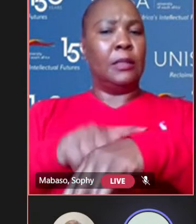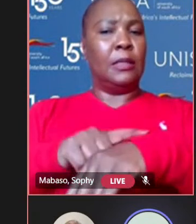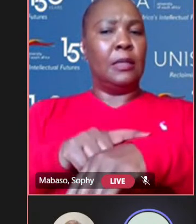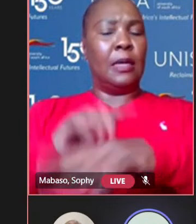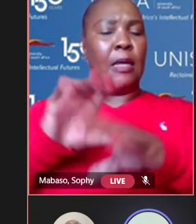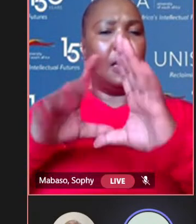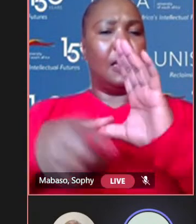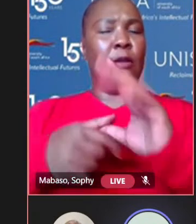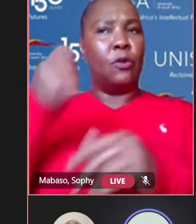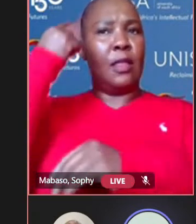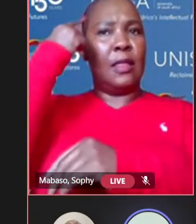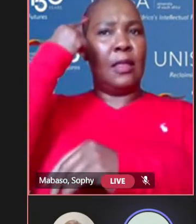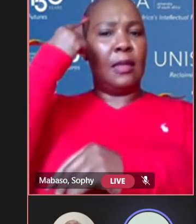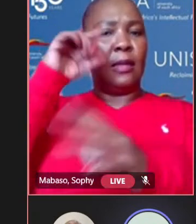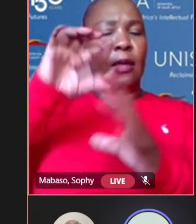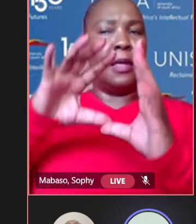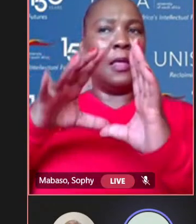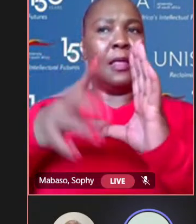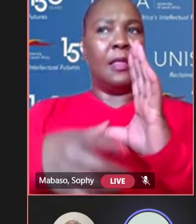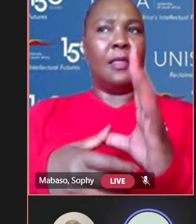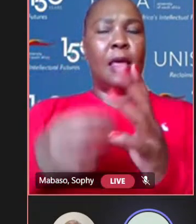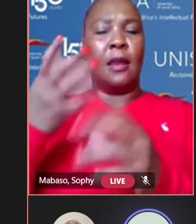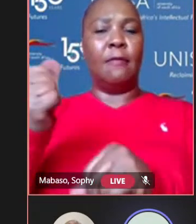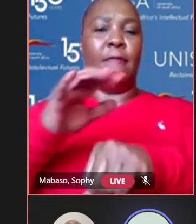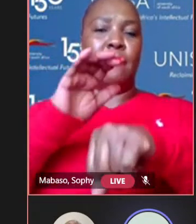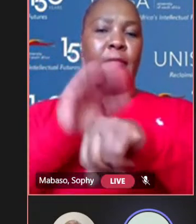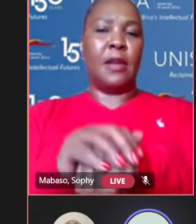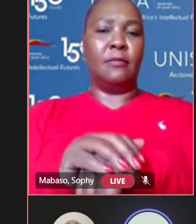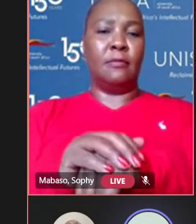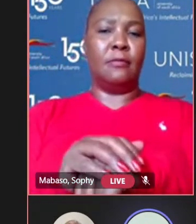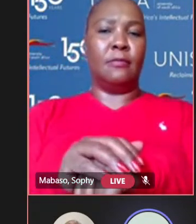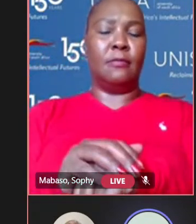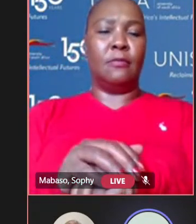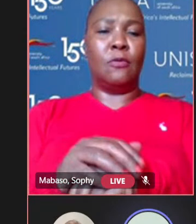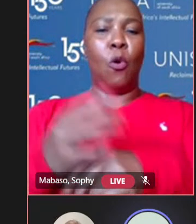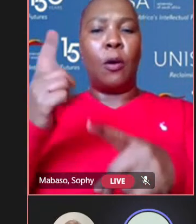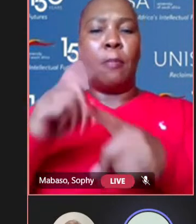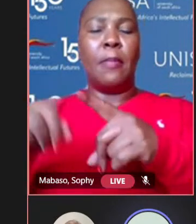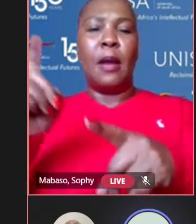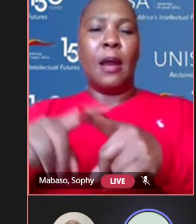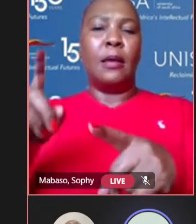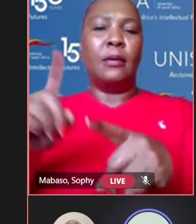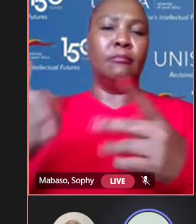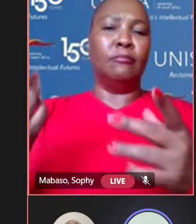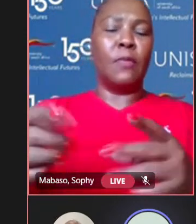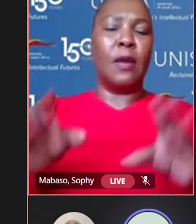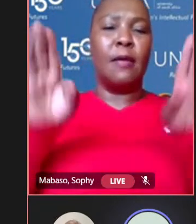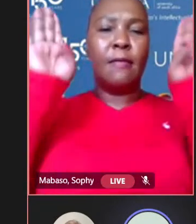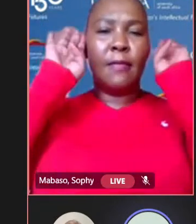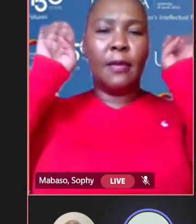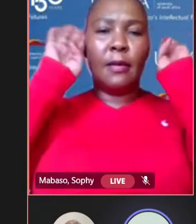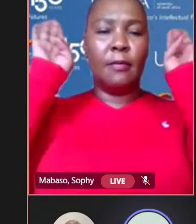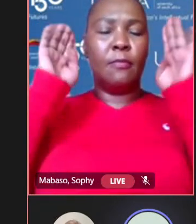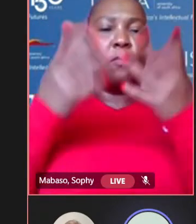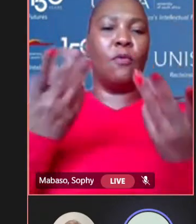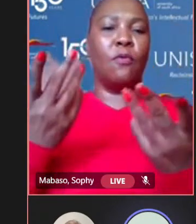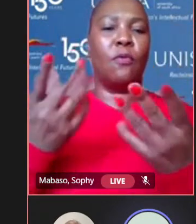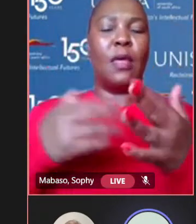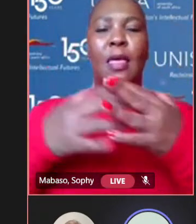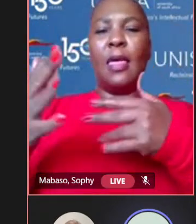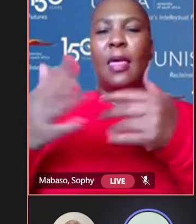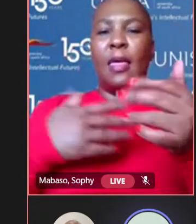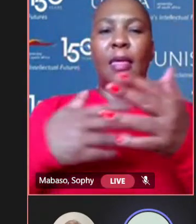hanging out with friends, or surfing the web, or playing around with Facebook, or any of the many